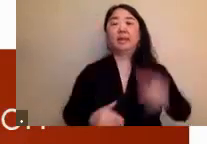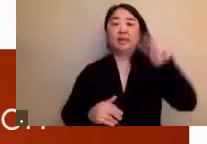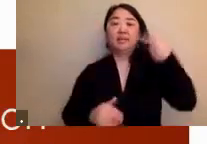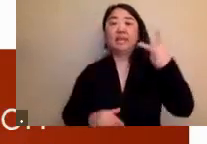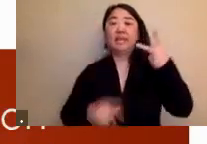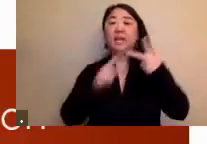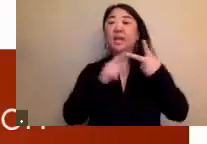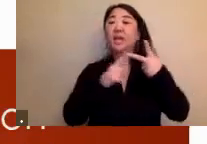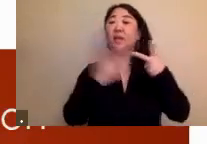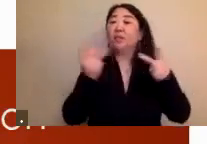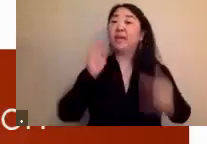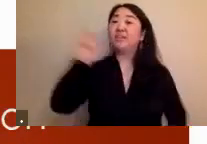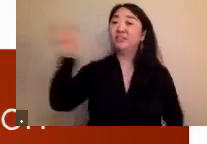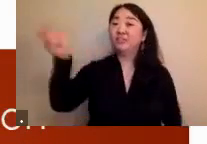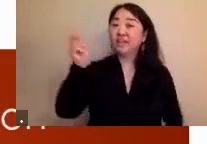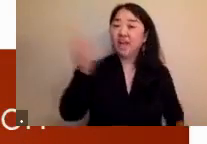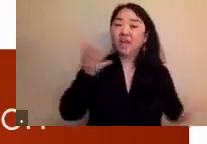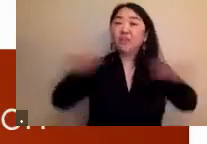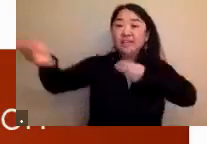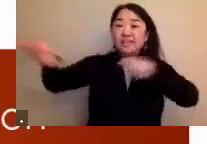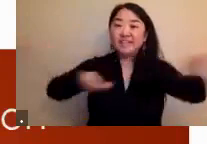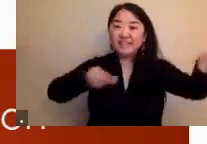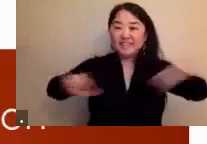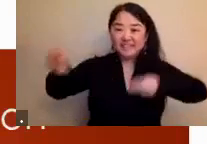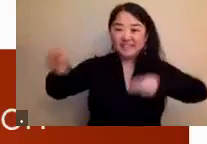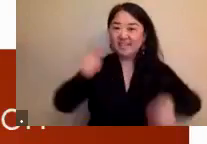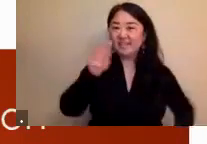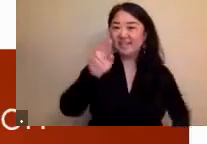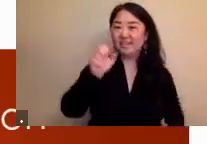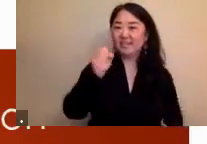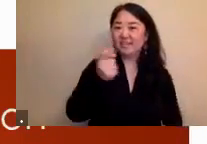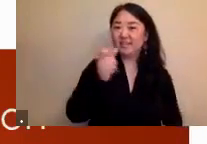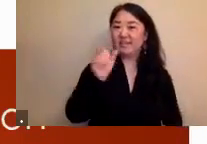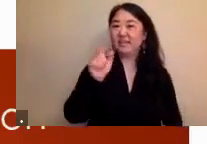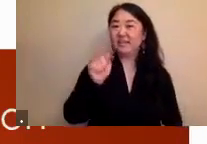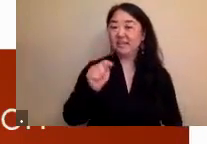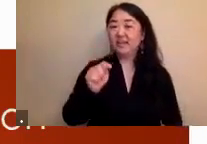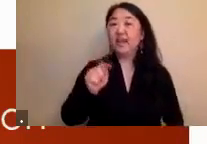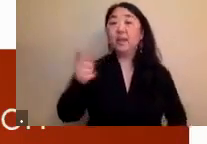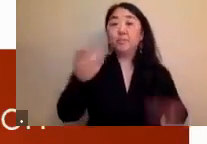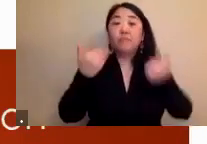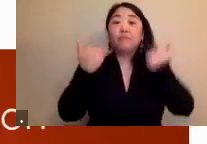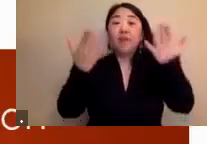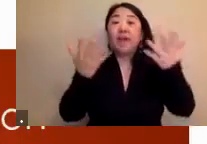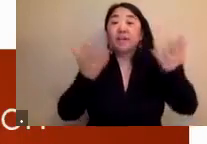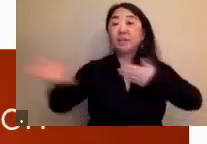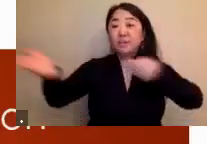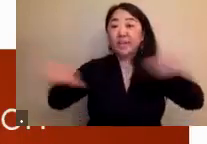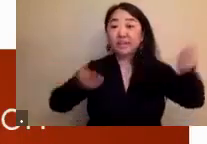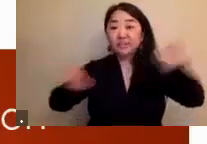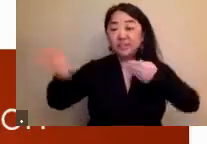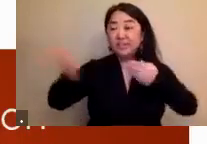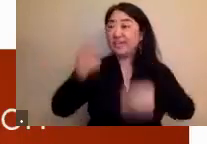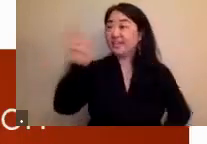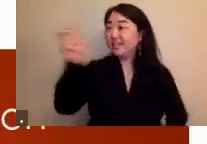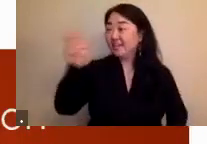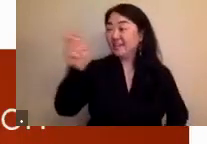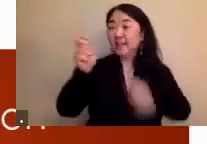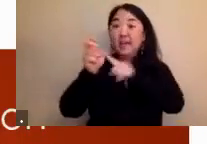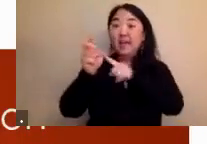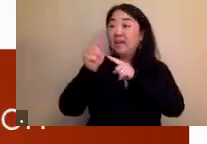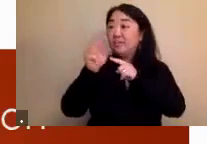seen transit make a fourfold. Not only do they provide transportation for people in